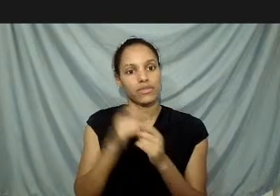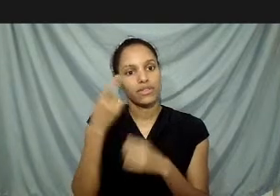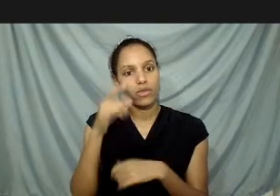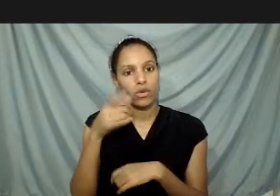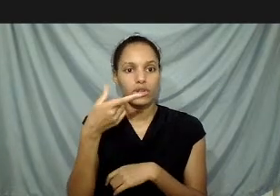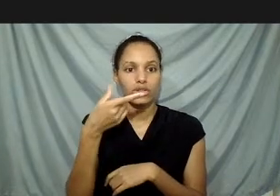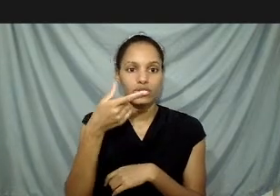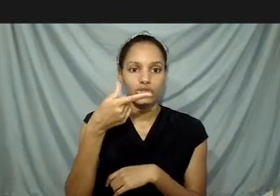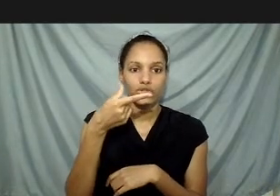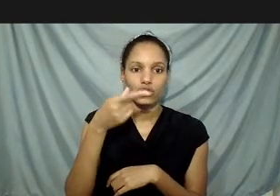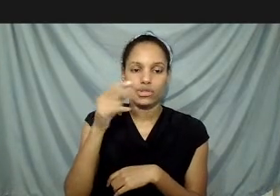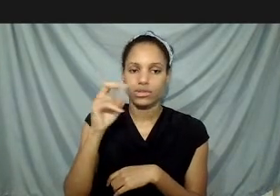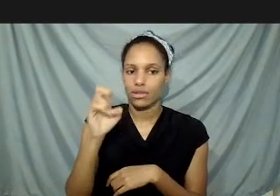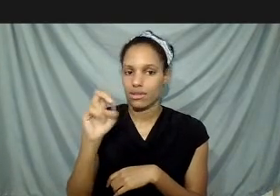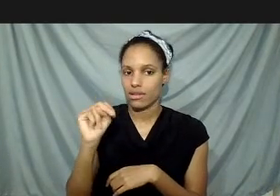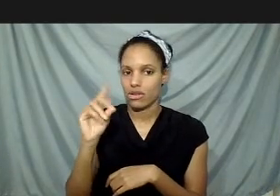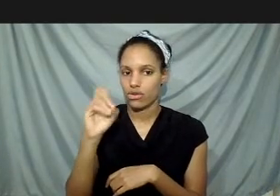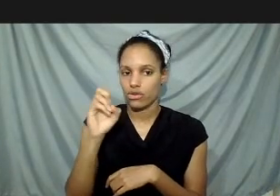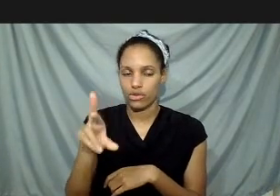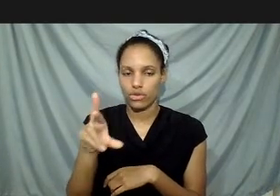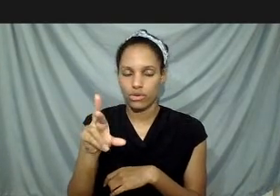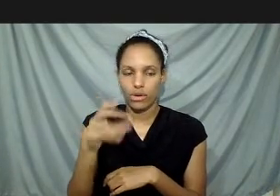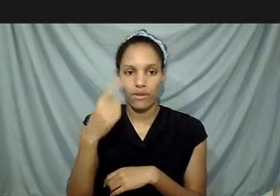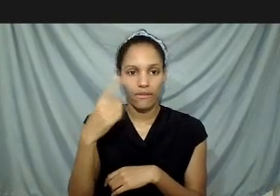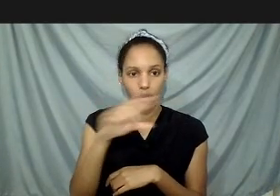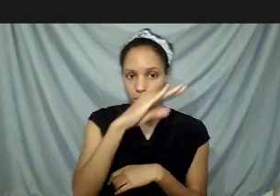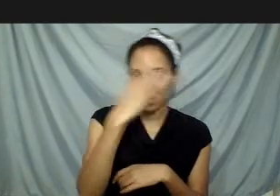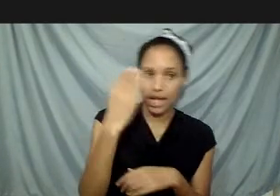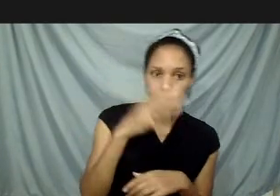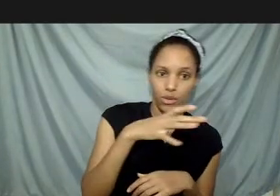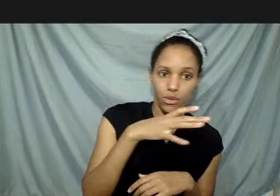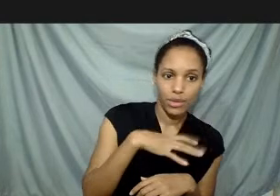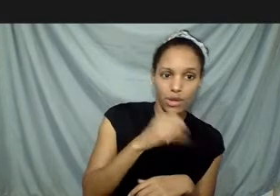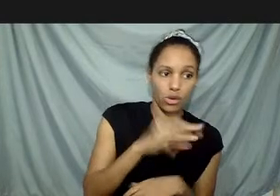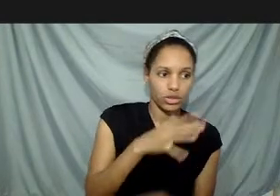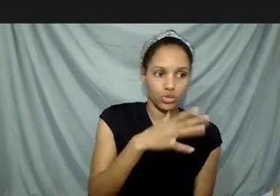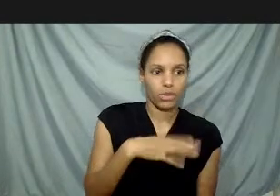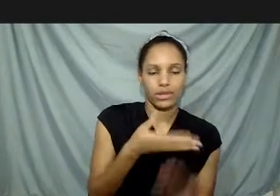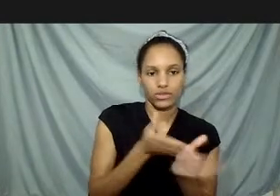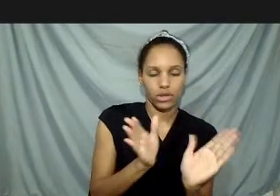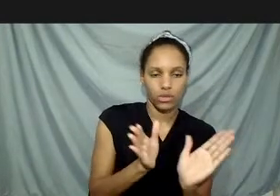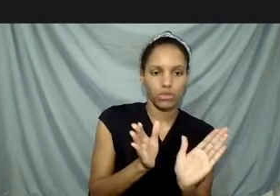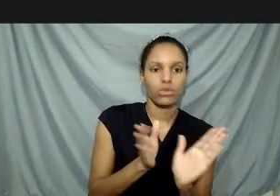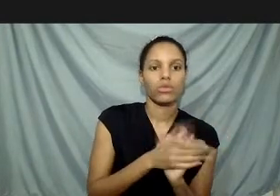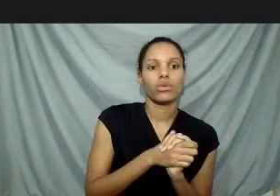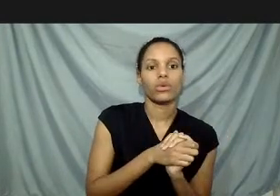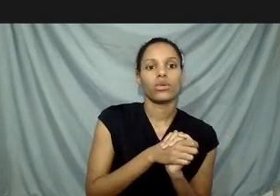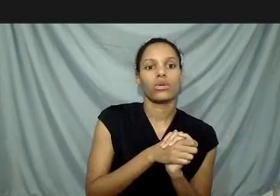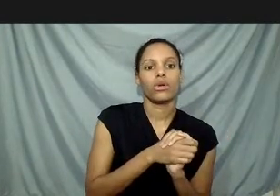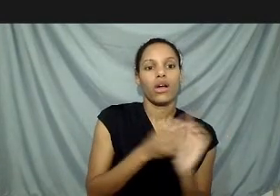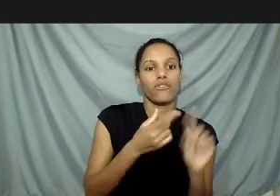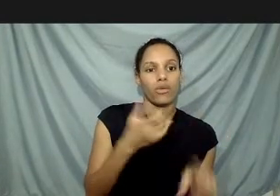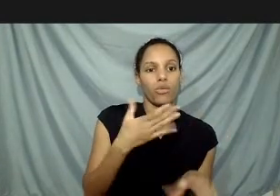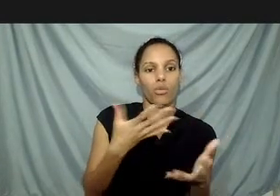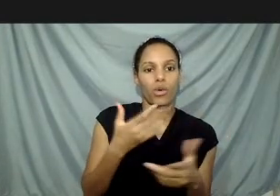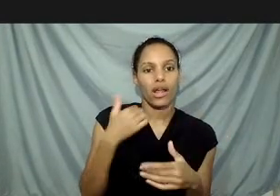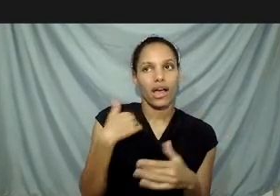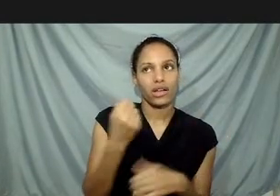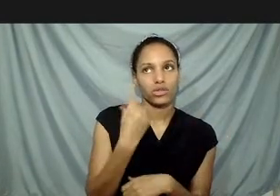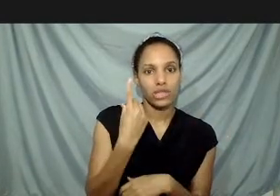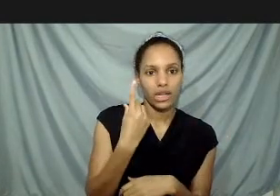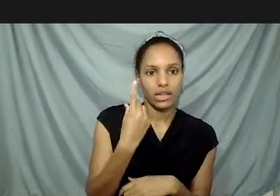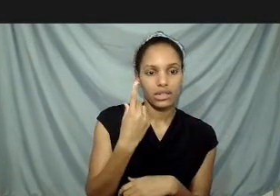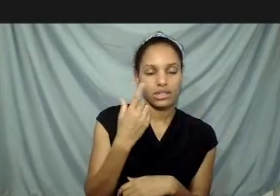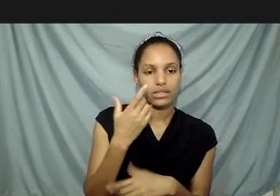white women and that identity, and Black women, we weren't from what I understand afforded femininity